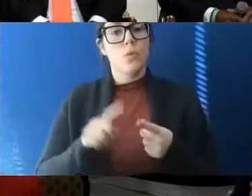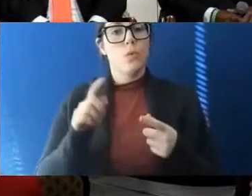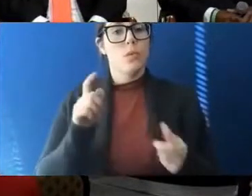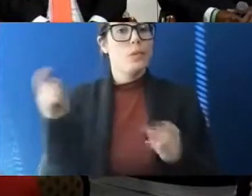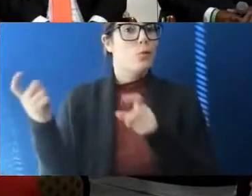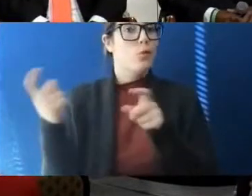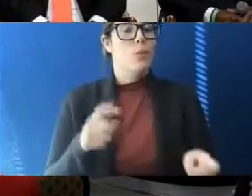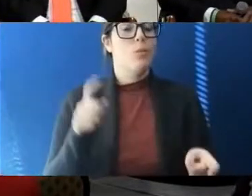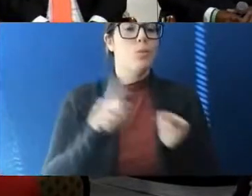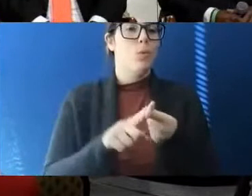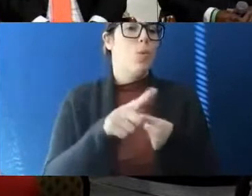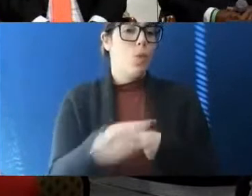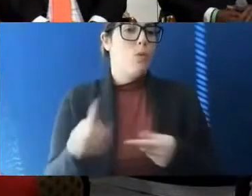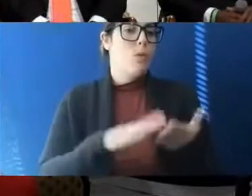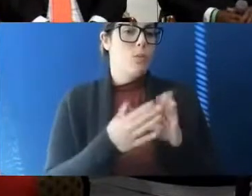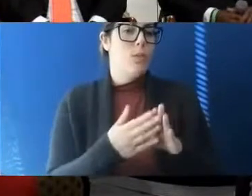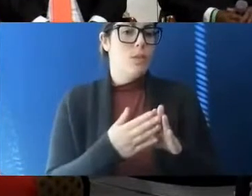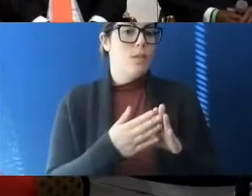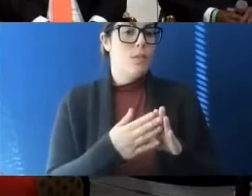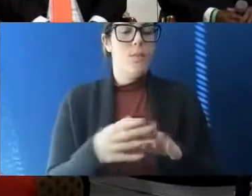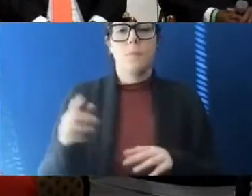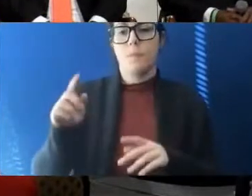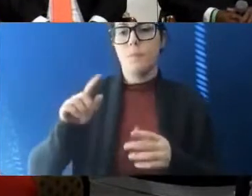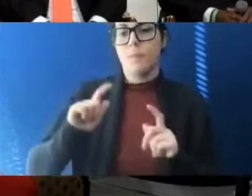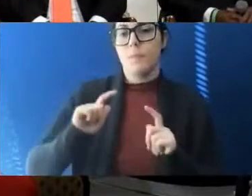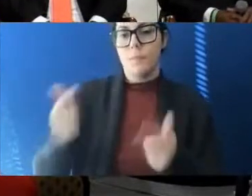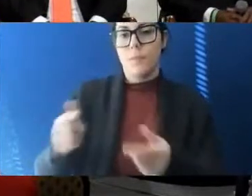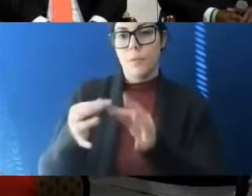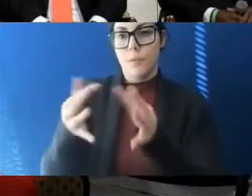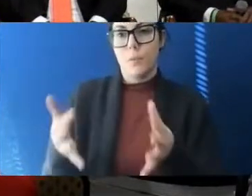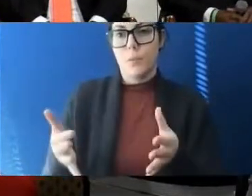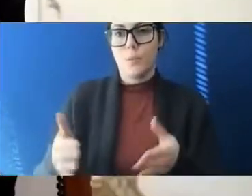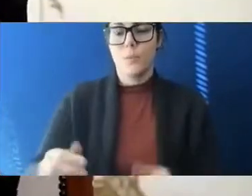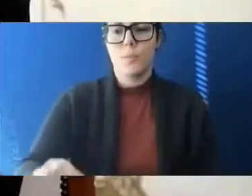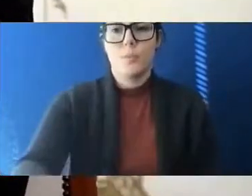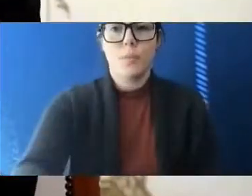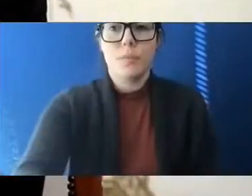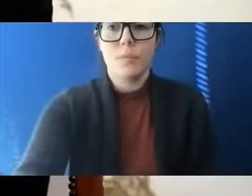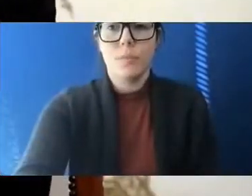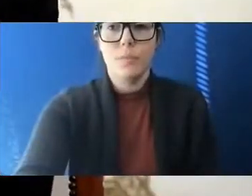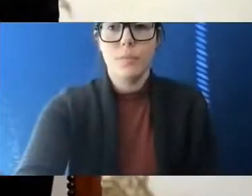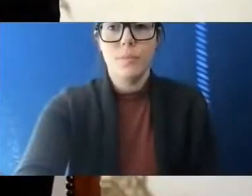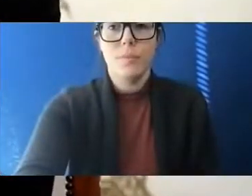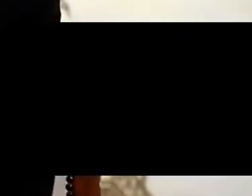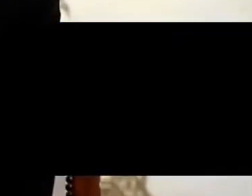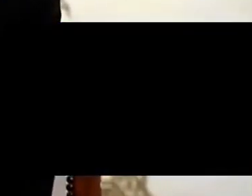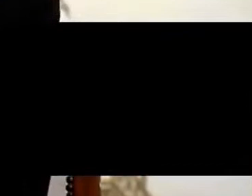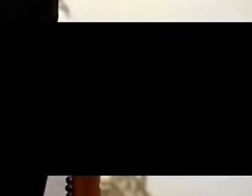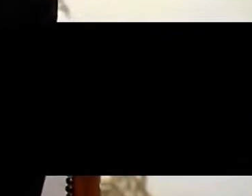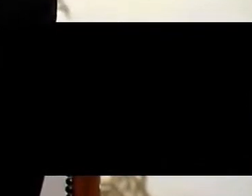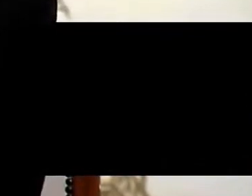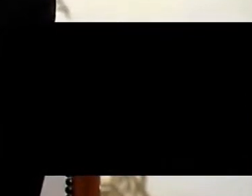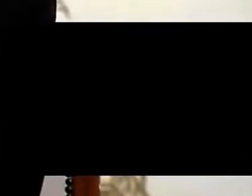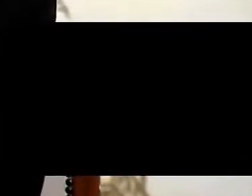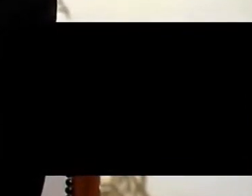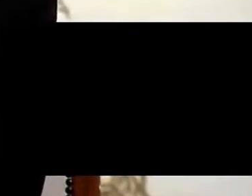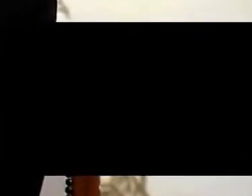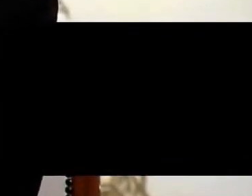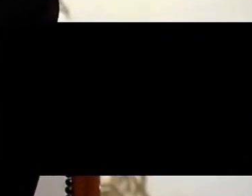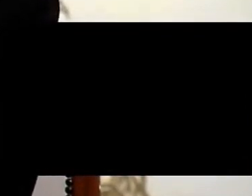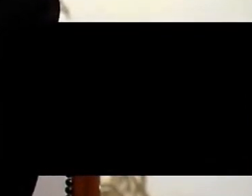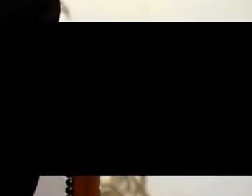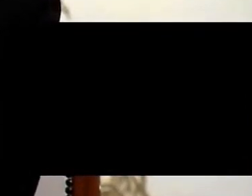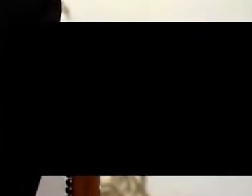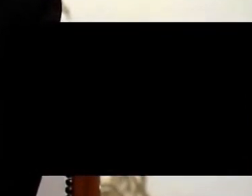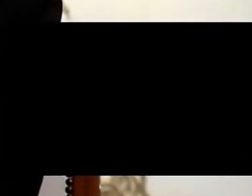contribute to these communities. Well, I would say it goes back to the really important point that the gap is sizable